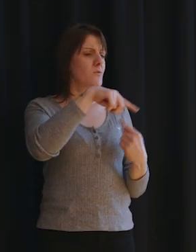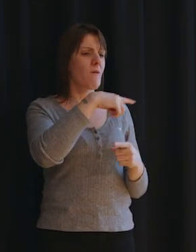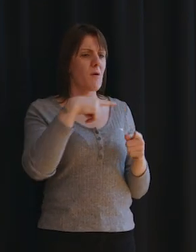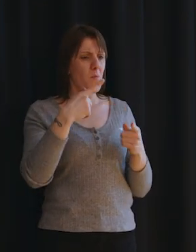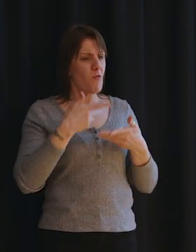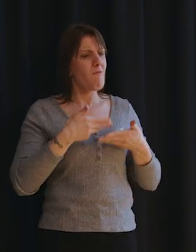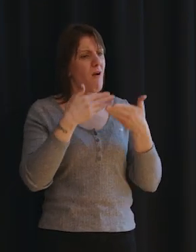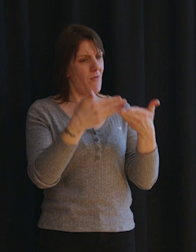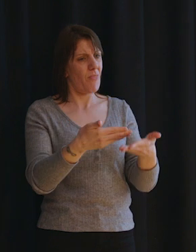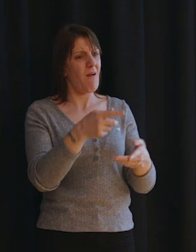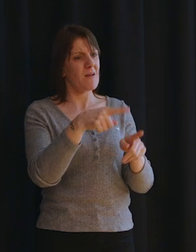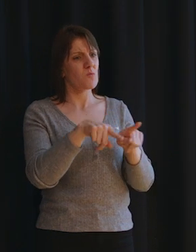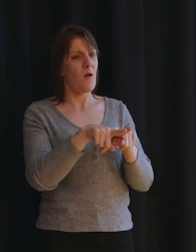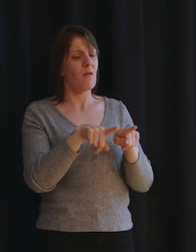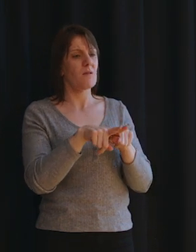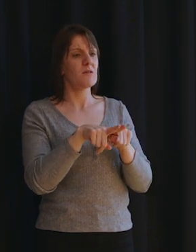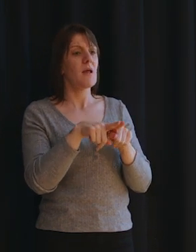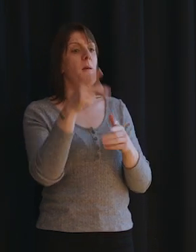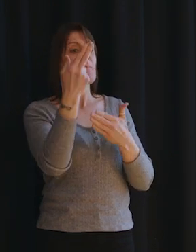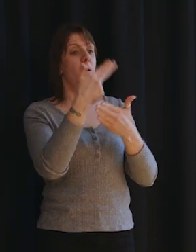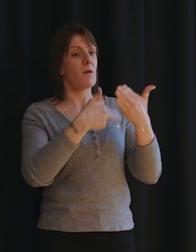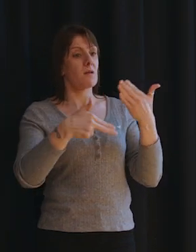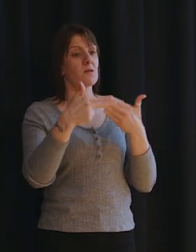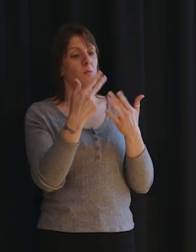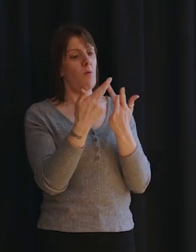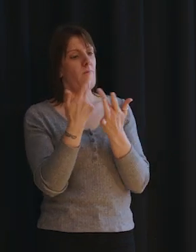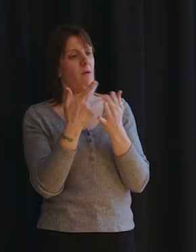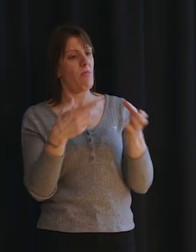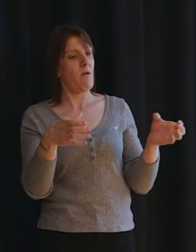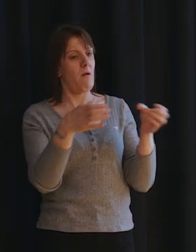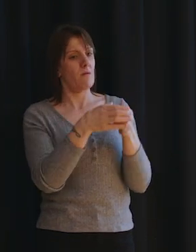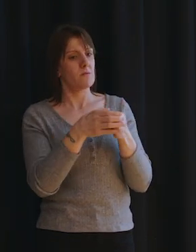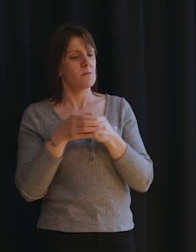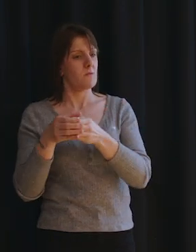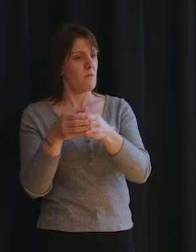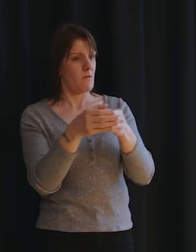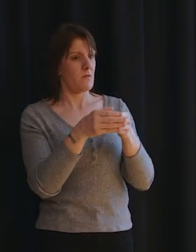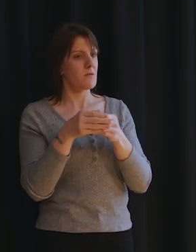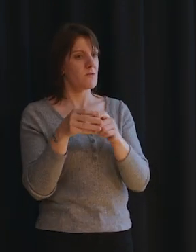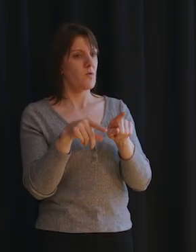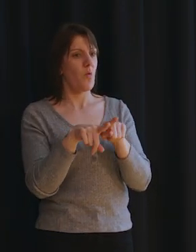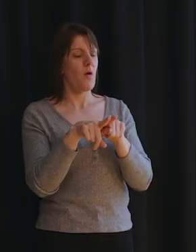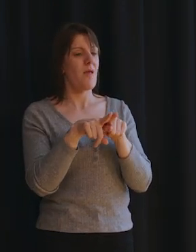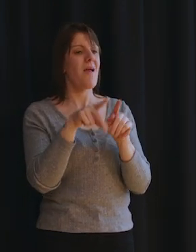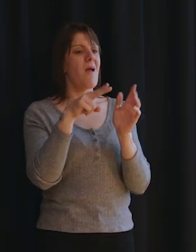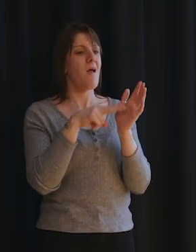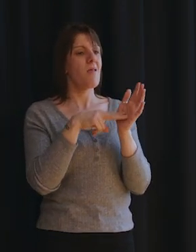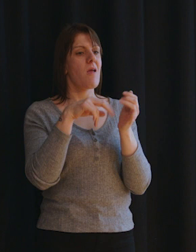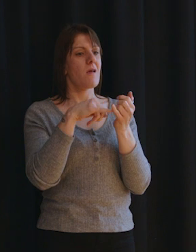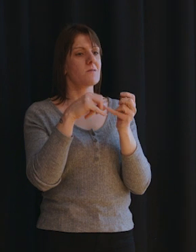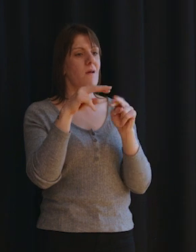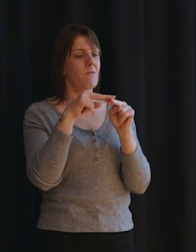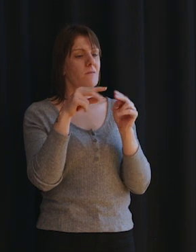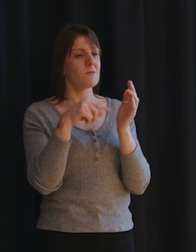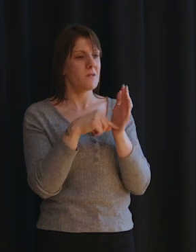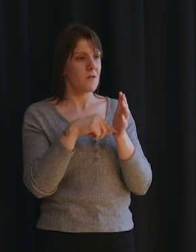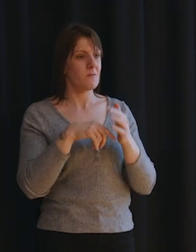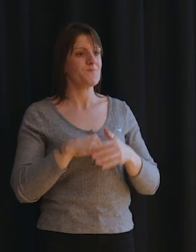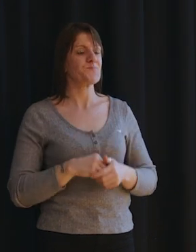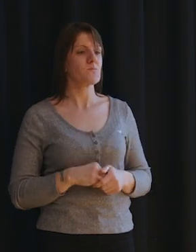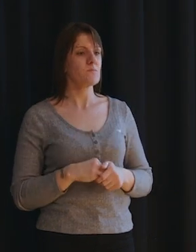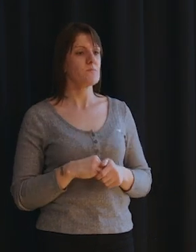we're also working kind of partnership with other organisations, so Norfolk Family Carers and NSFT as well.